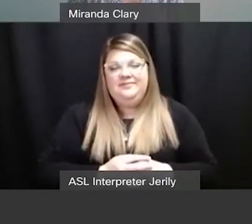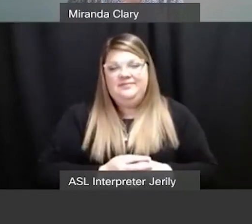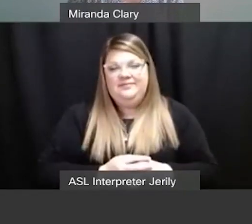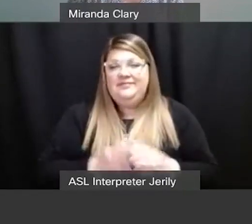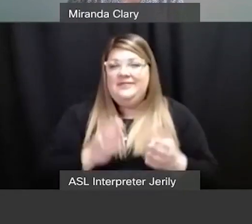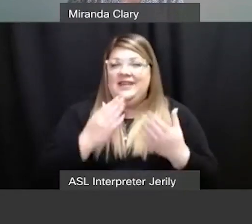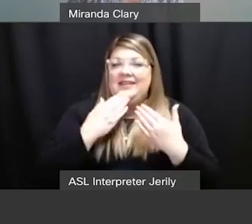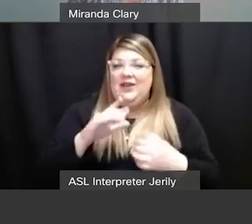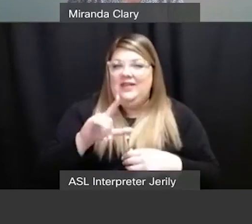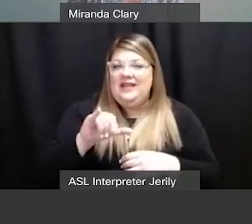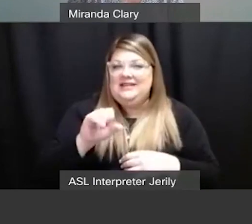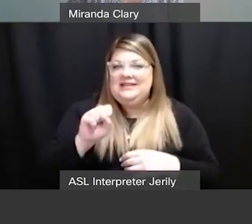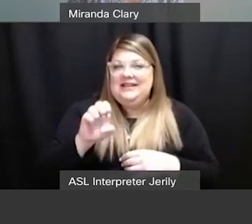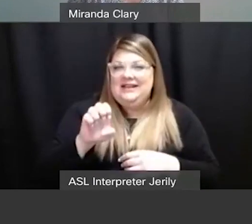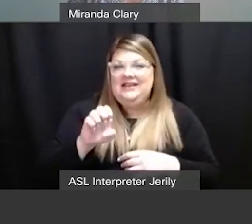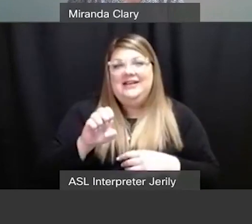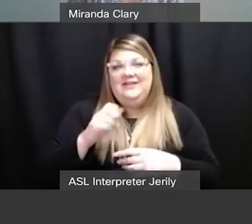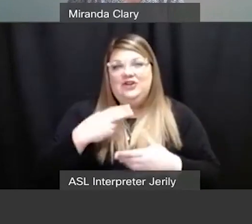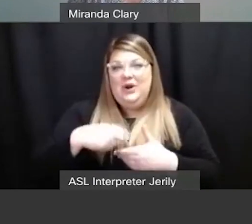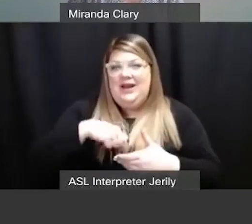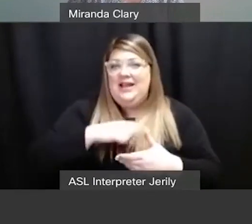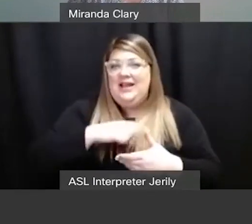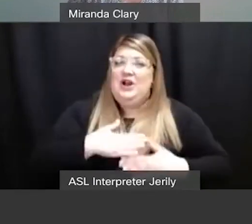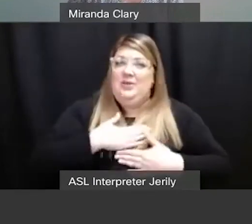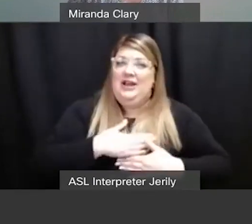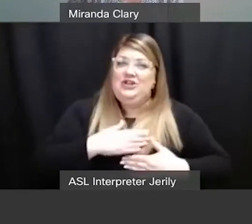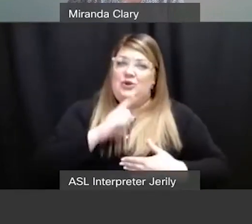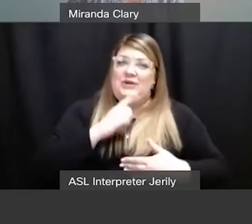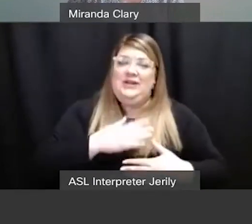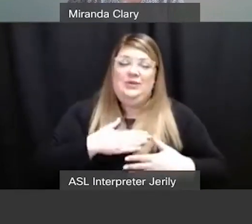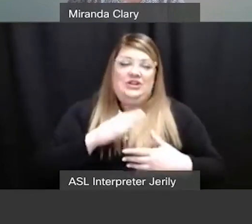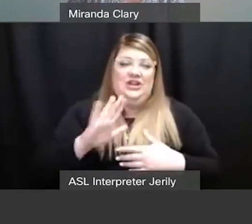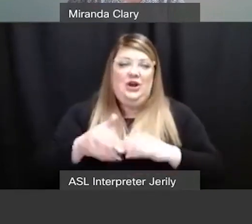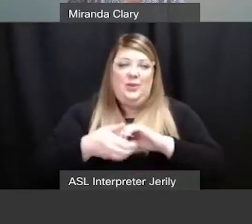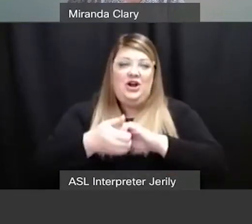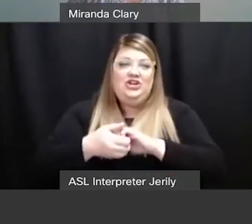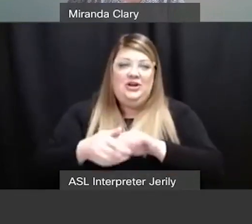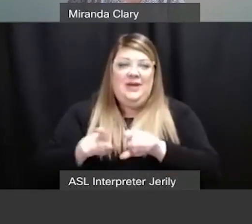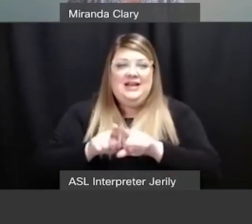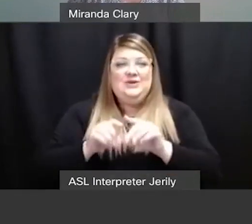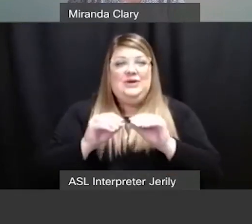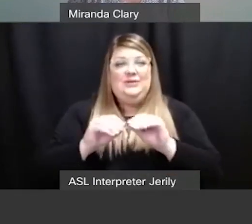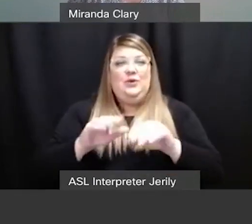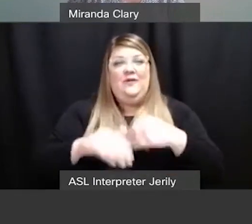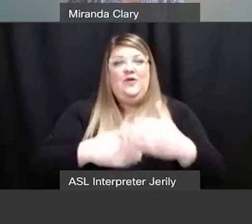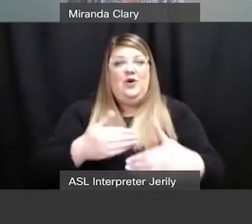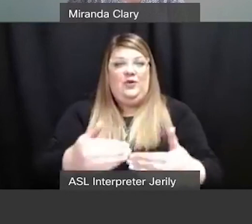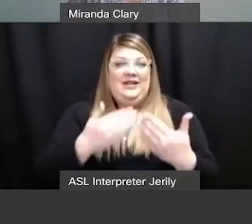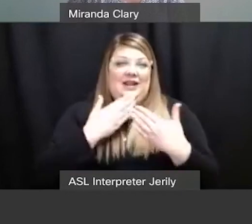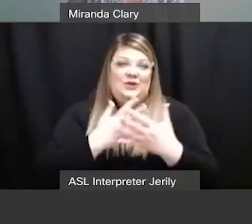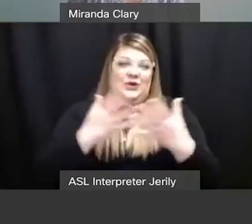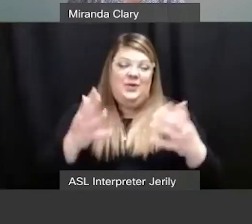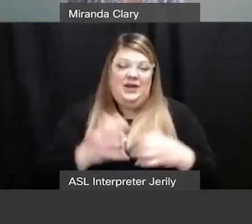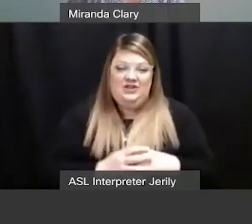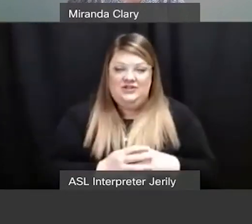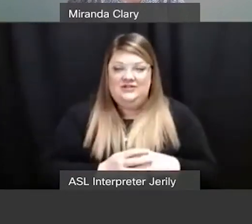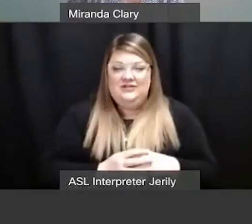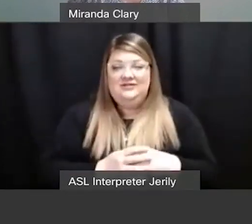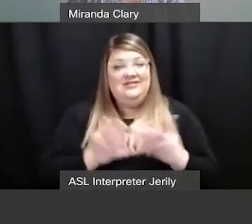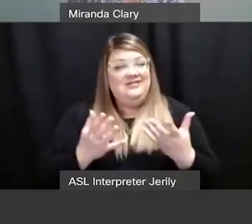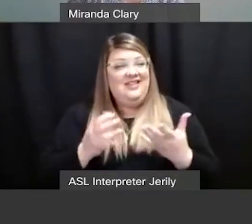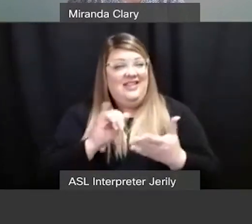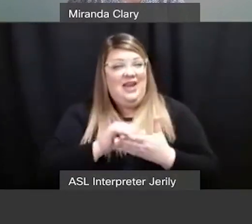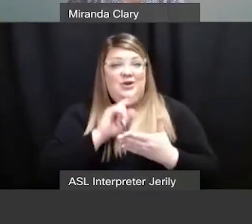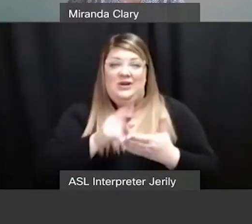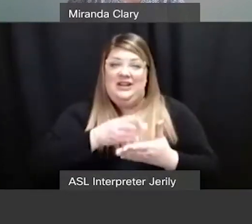Thank you, Leslie, for joining us. It's been our pleasure, and really appreciate the partnership as we move forward. Thank you so much. That pretty much